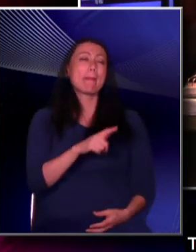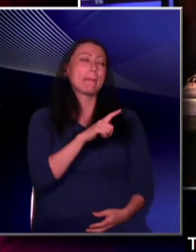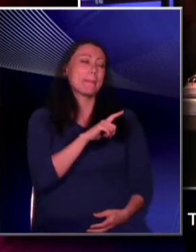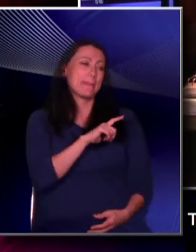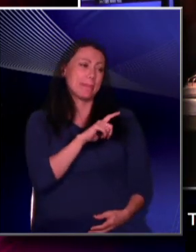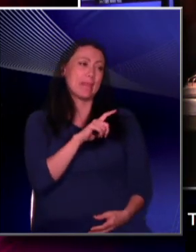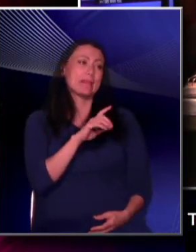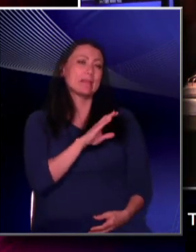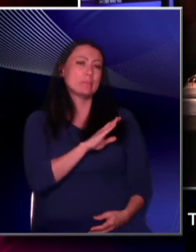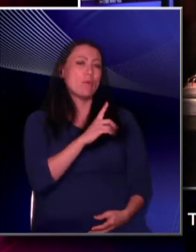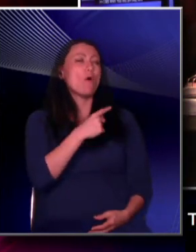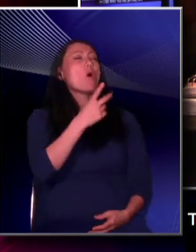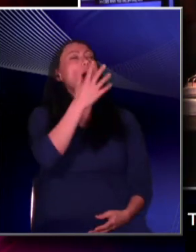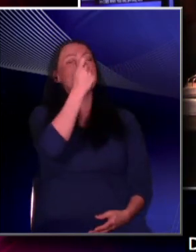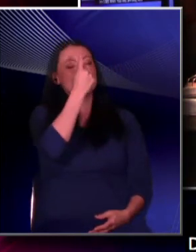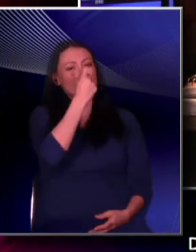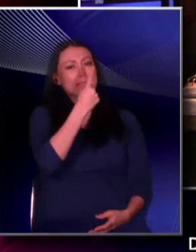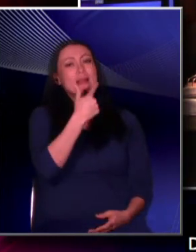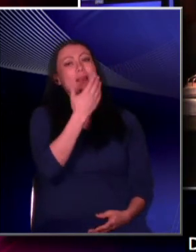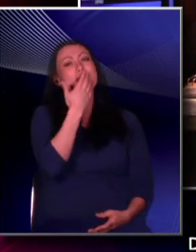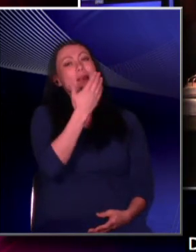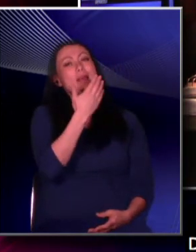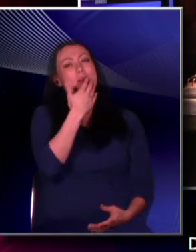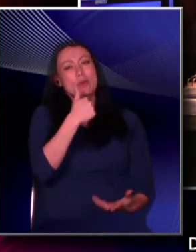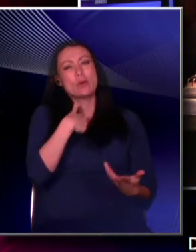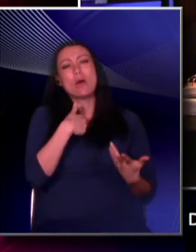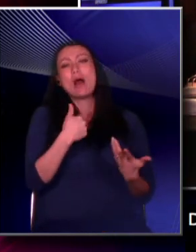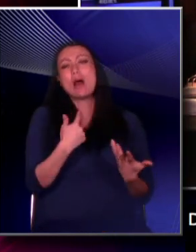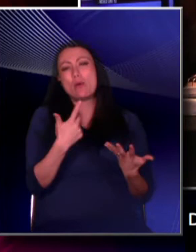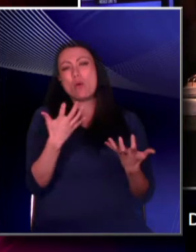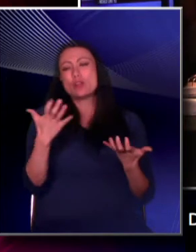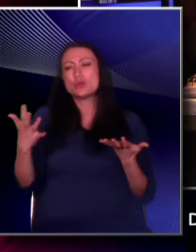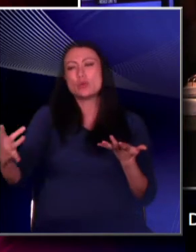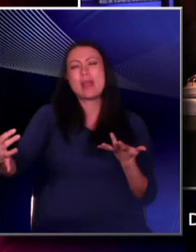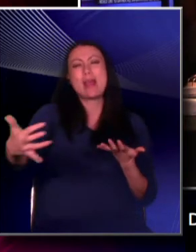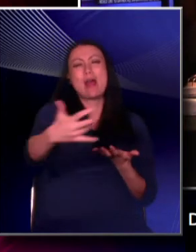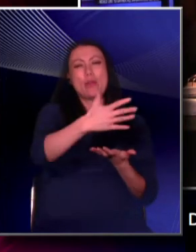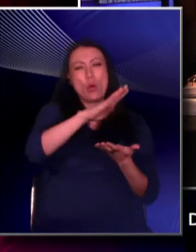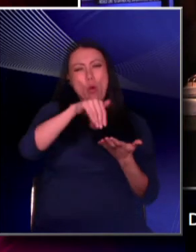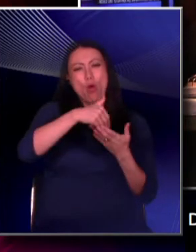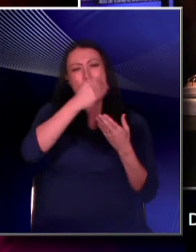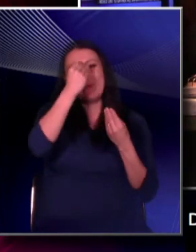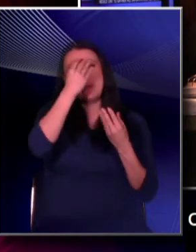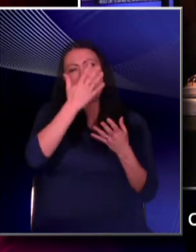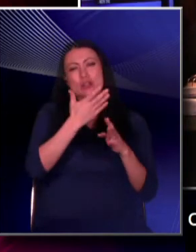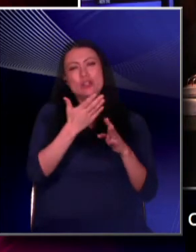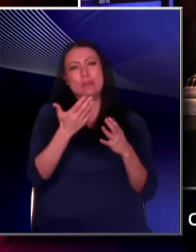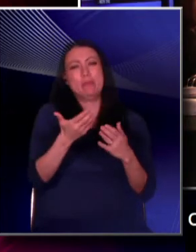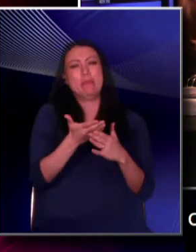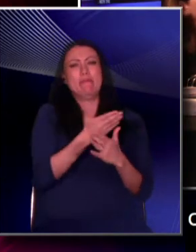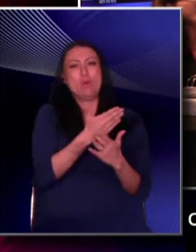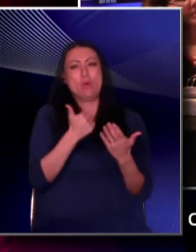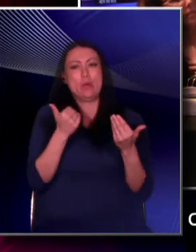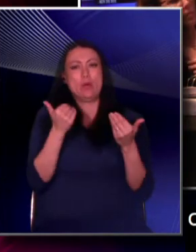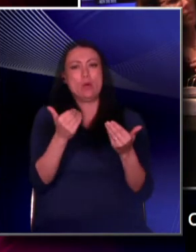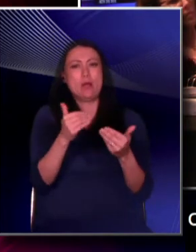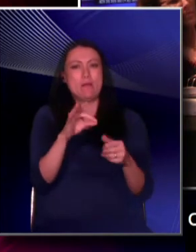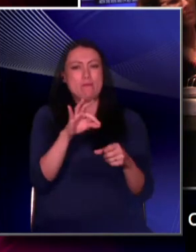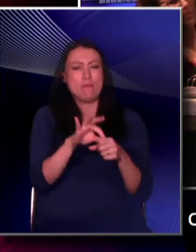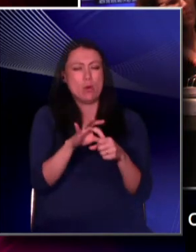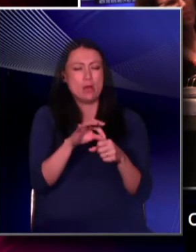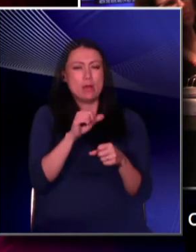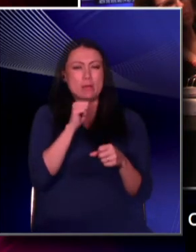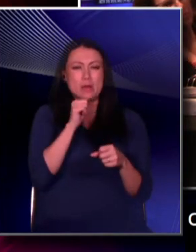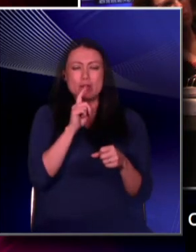and thank you. I definitely would like to gather all information before I continue with the vote. And I think I'm not sure if that's enough.